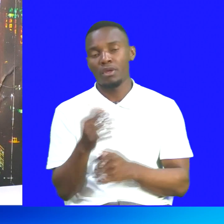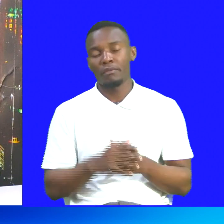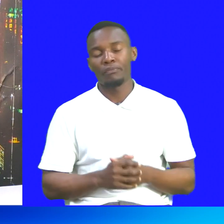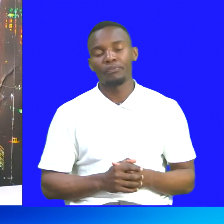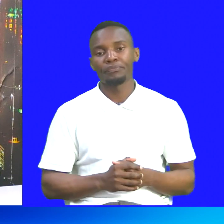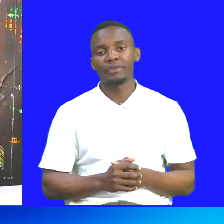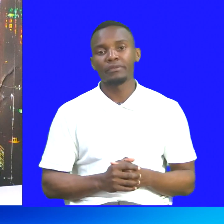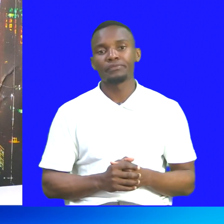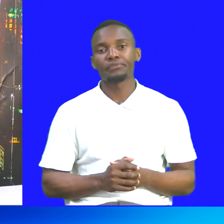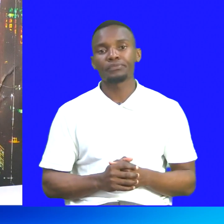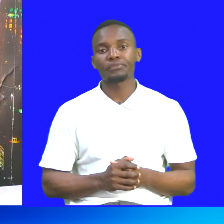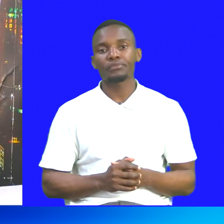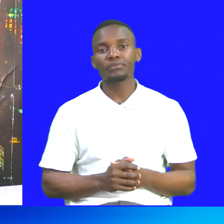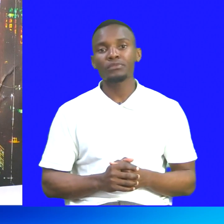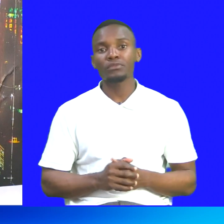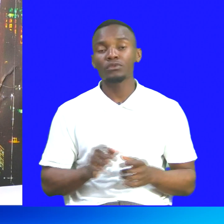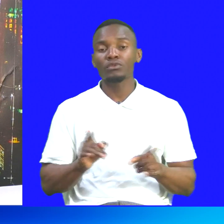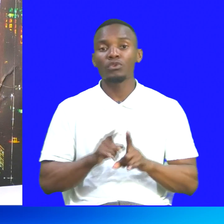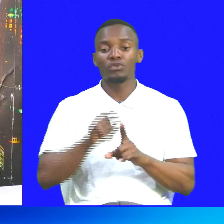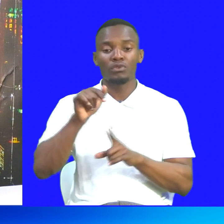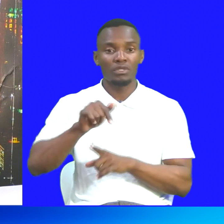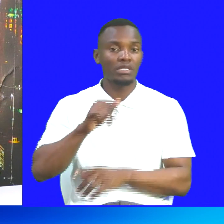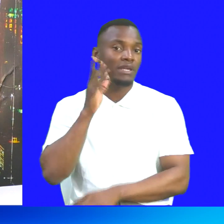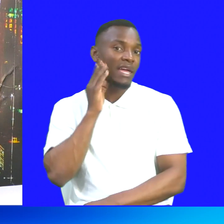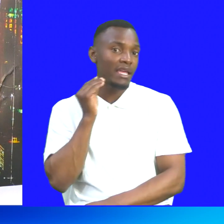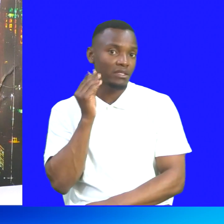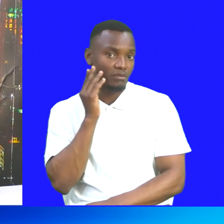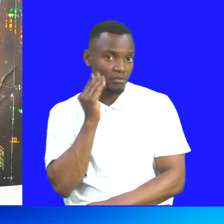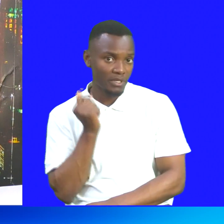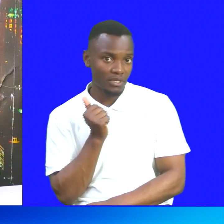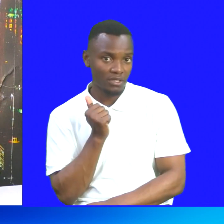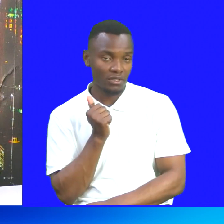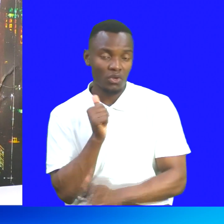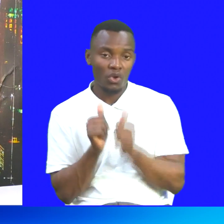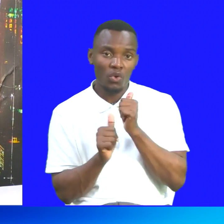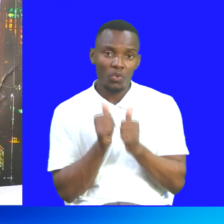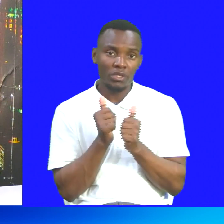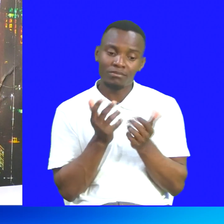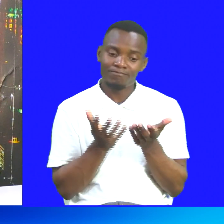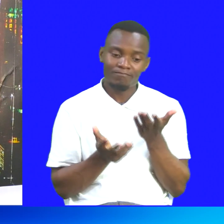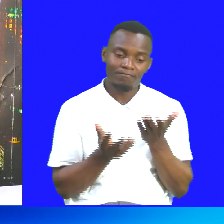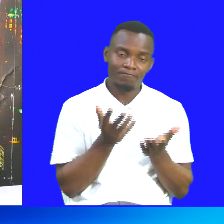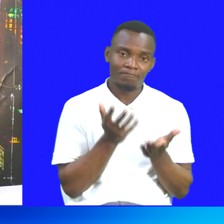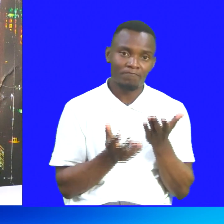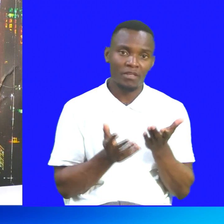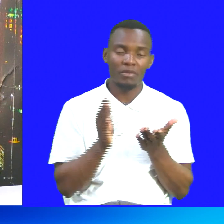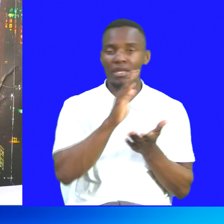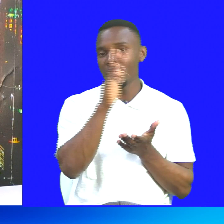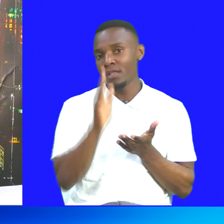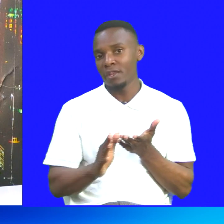These are experiences that maybe are never